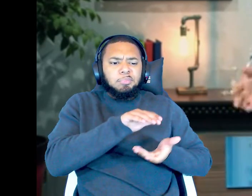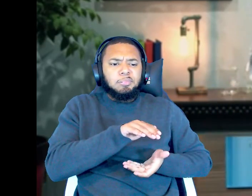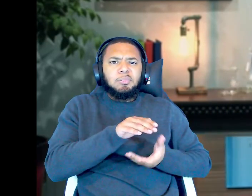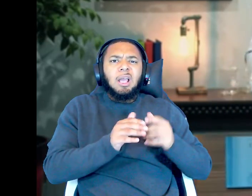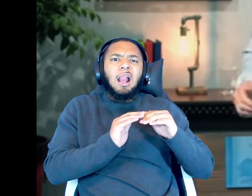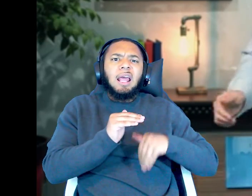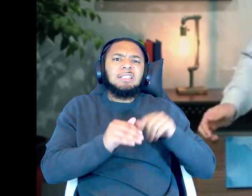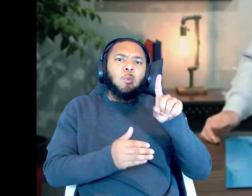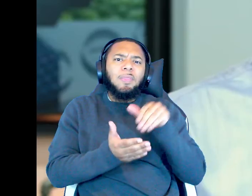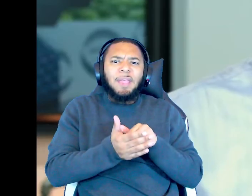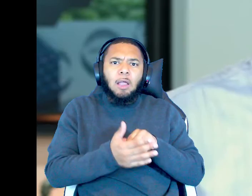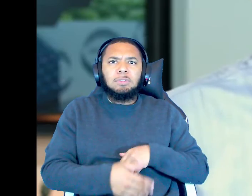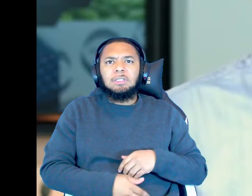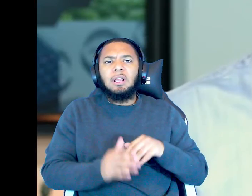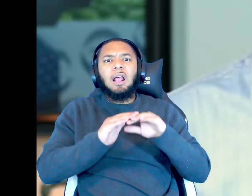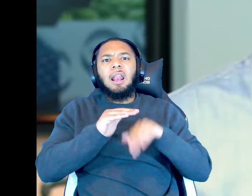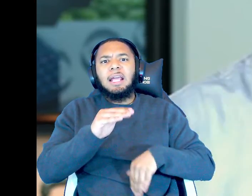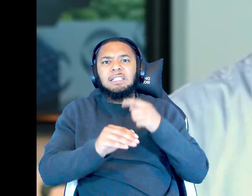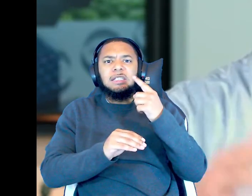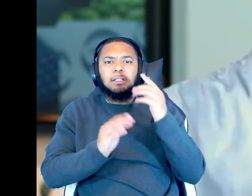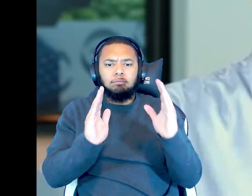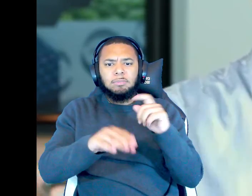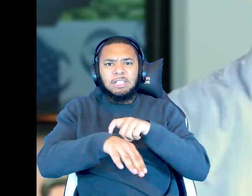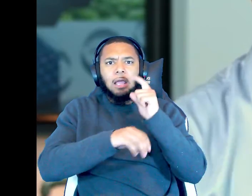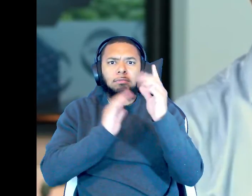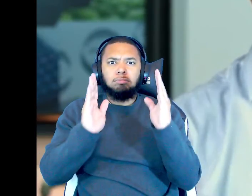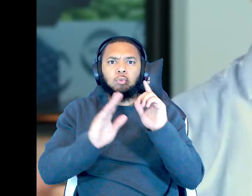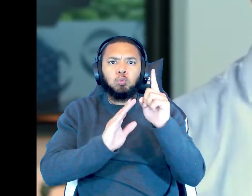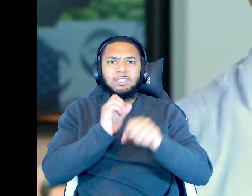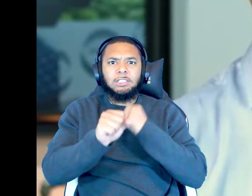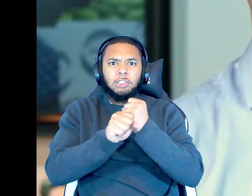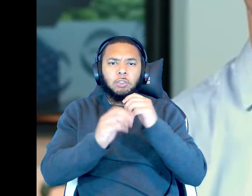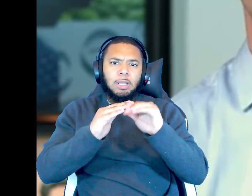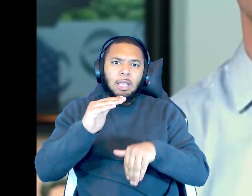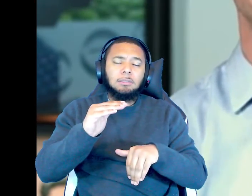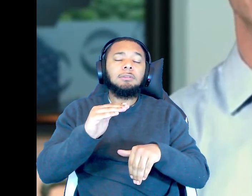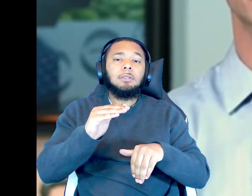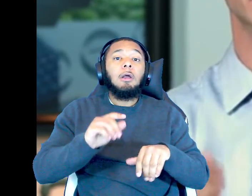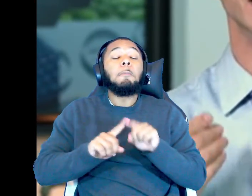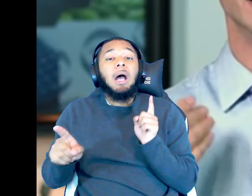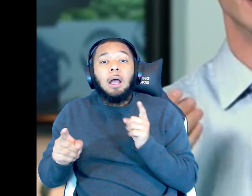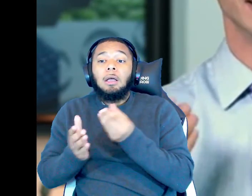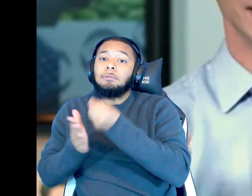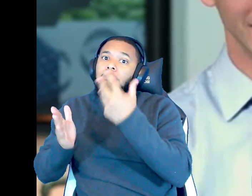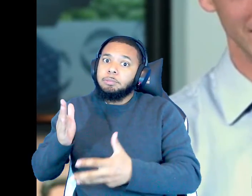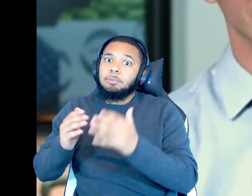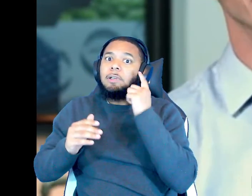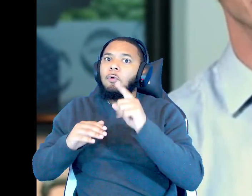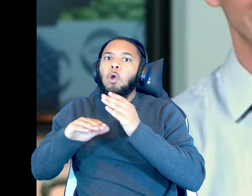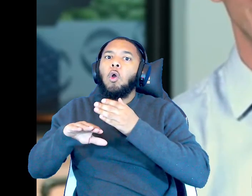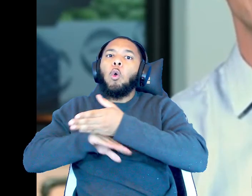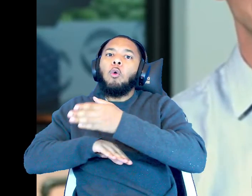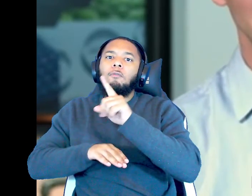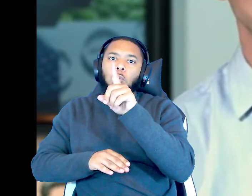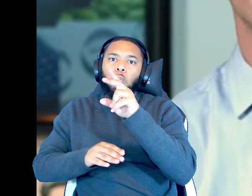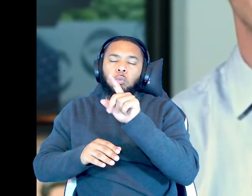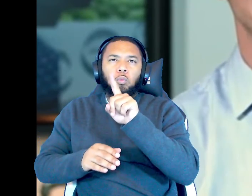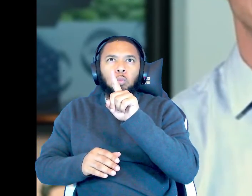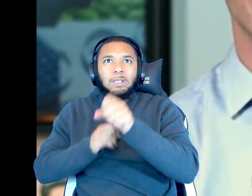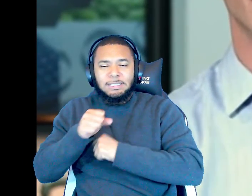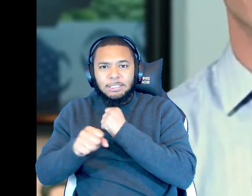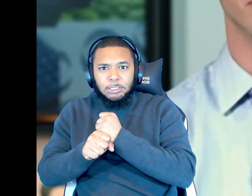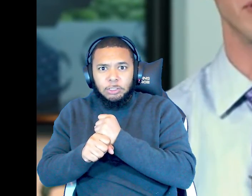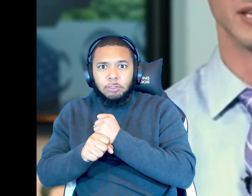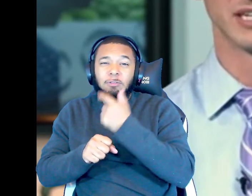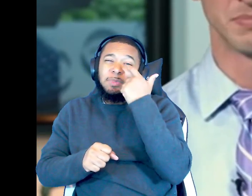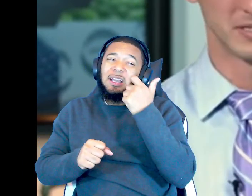1,000 and for less than a year. But installment loans are greater than a year and greater than 1,000 because it takes you some time